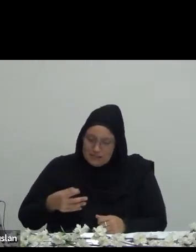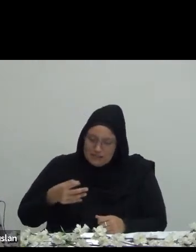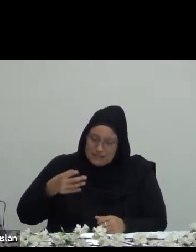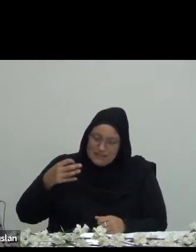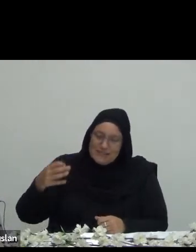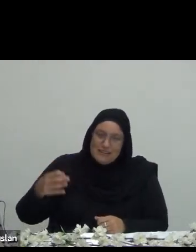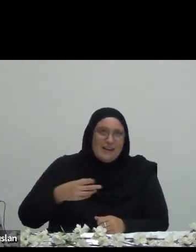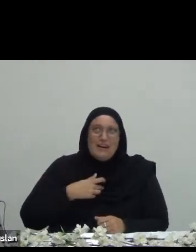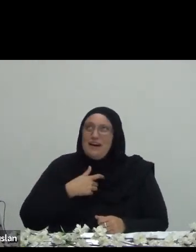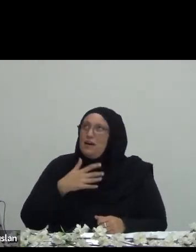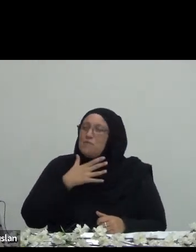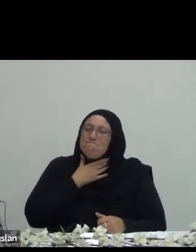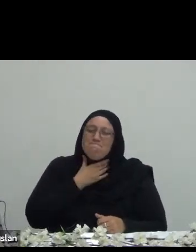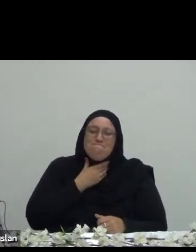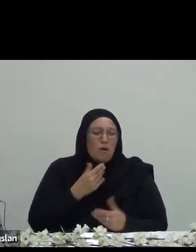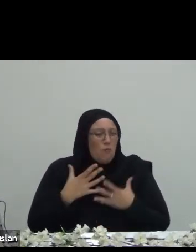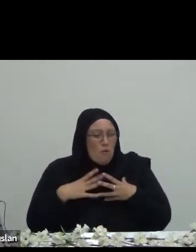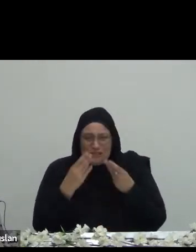waiting, yearning for